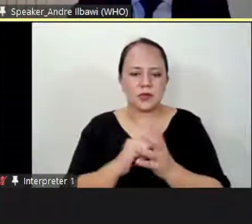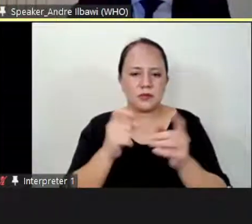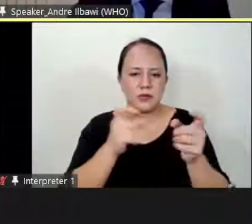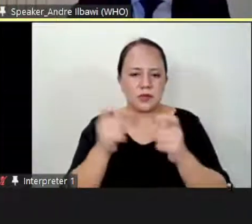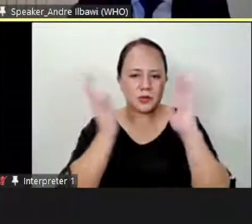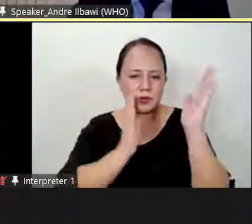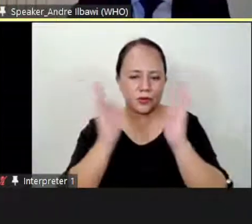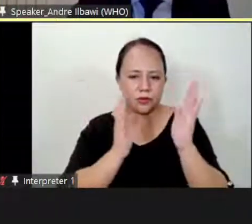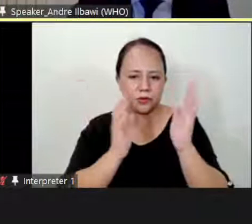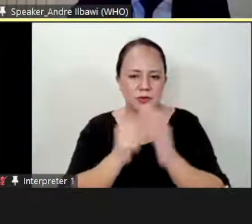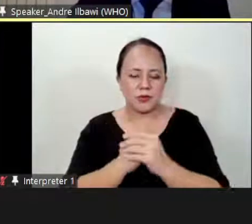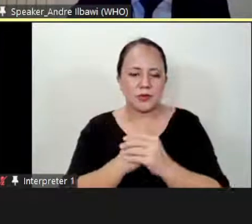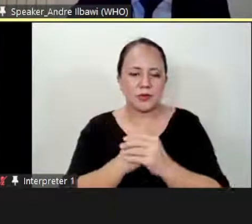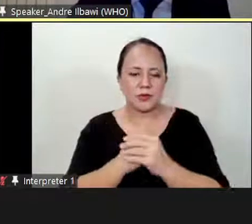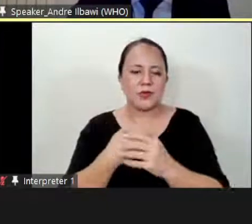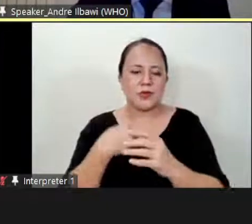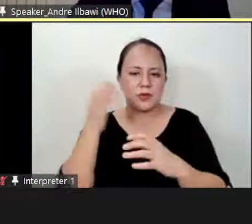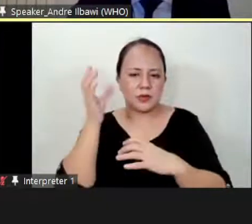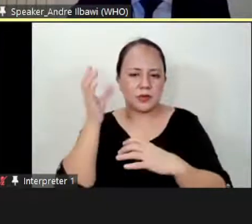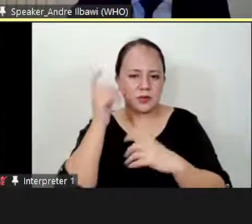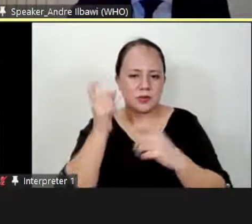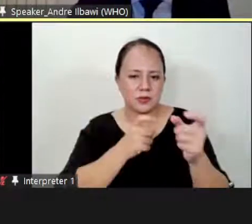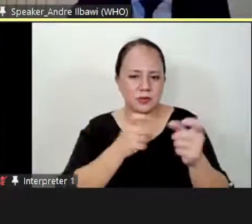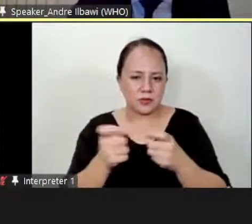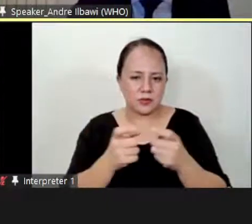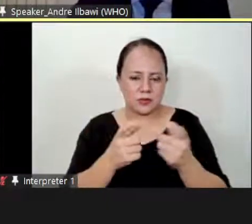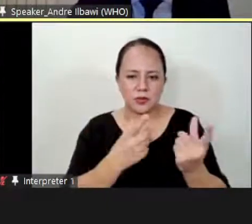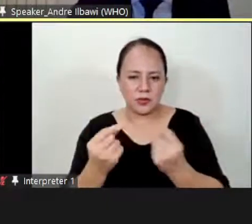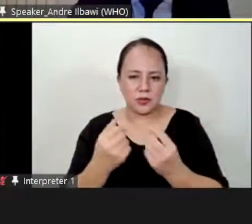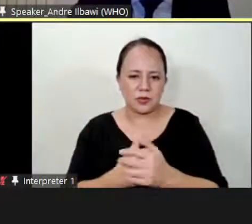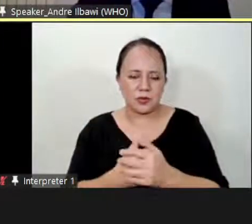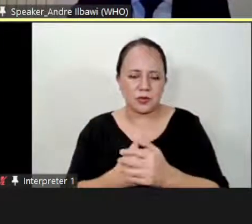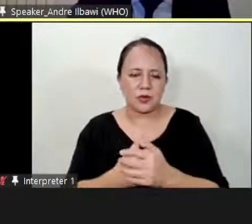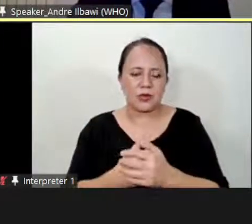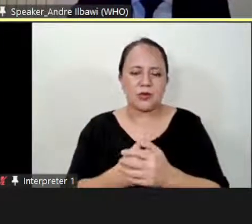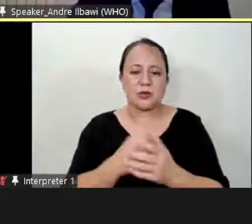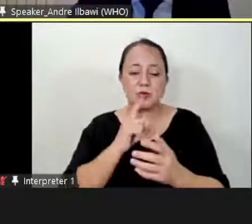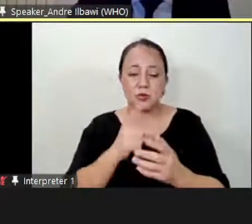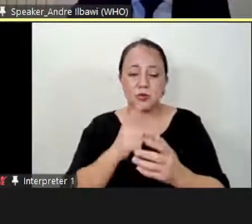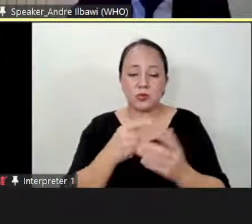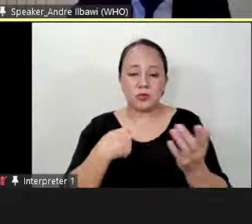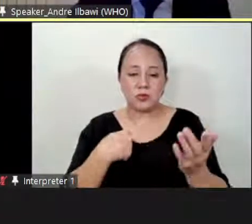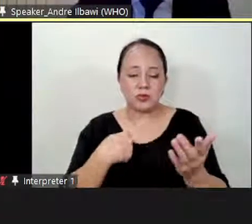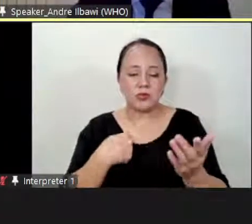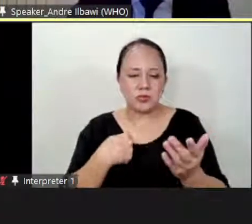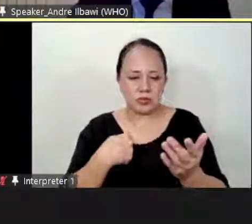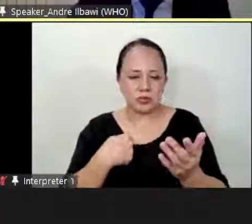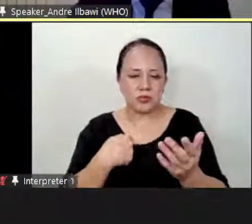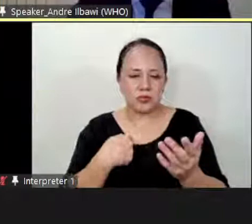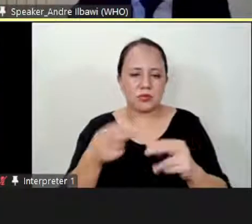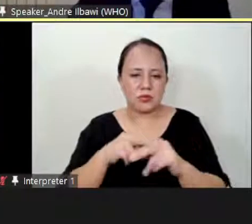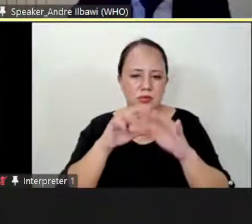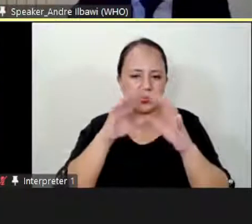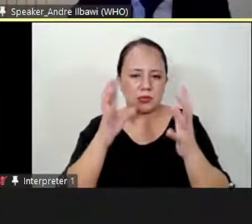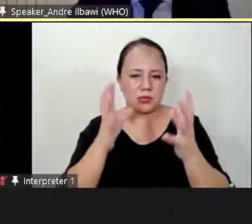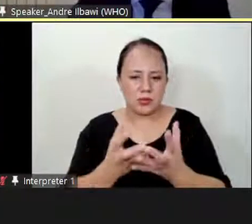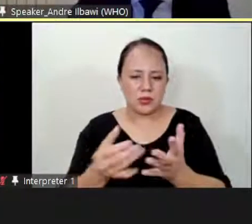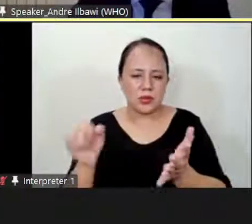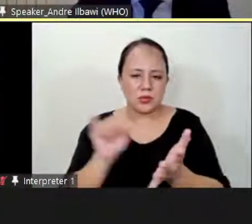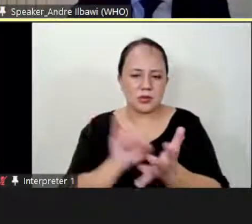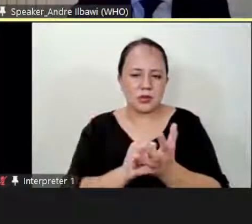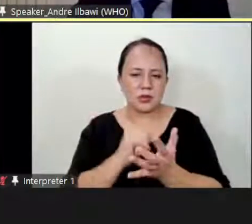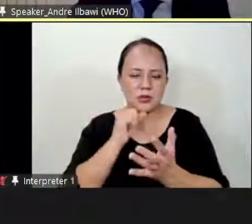invest in cancer control as you are doing. The unfortunate reality is that for many countries in the world, these investments are simply not